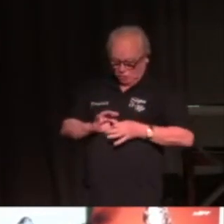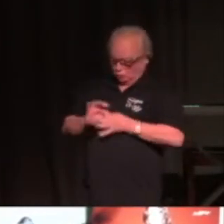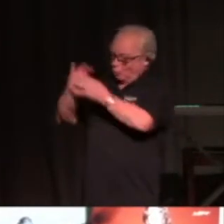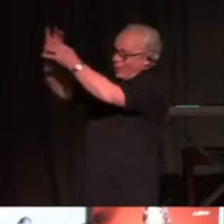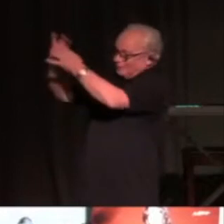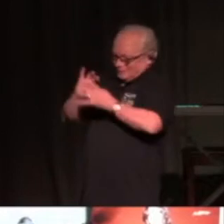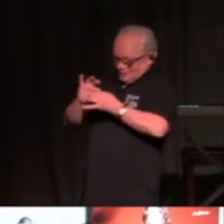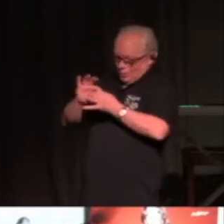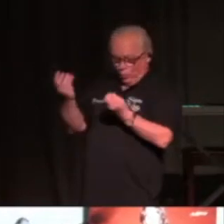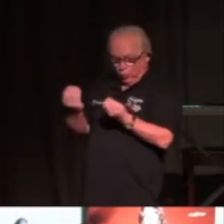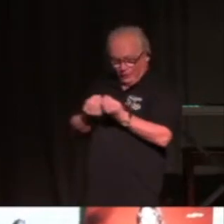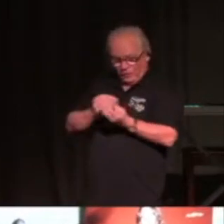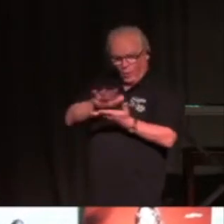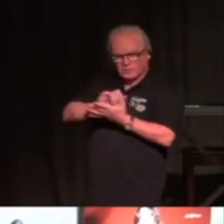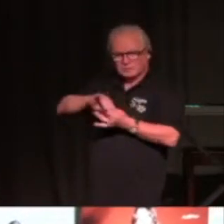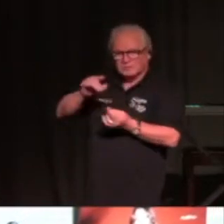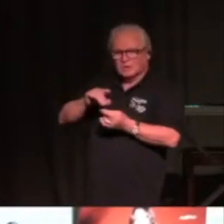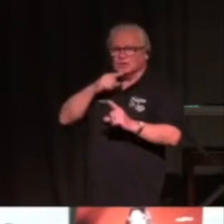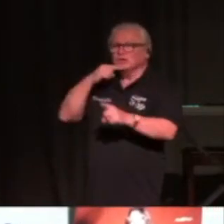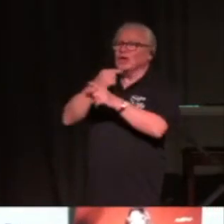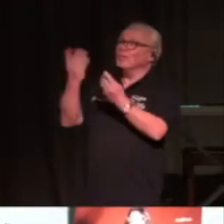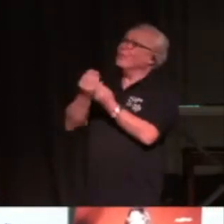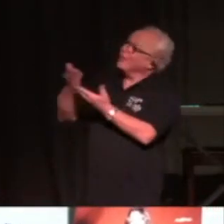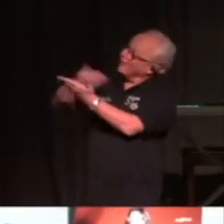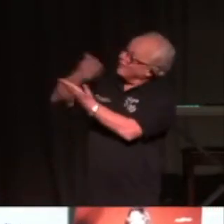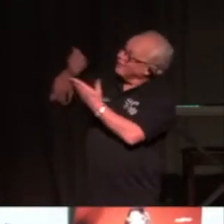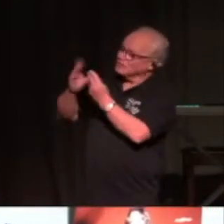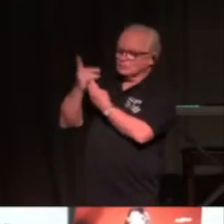together with him. Talking with God is not a gift for the special.